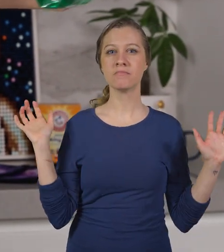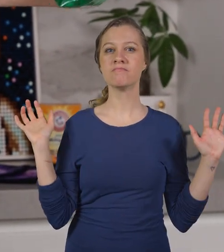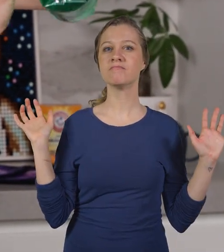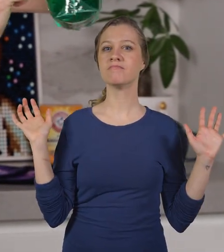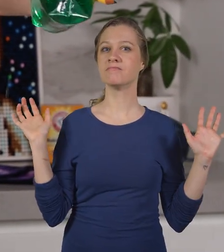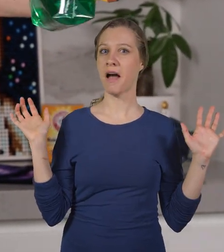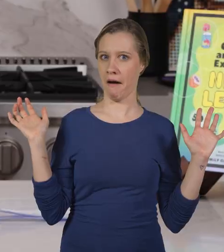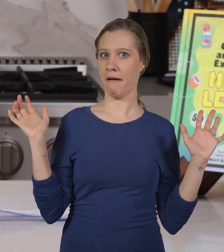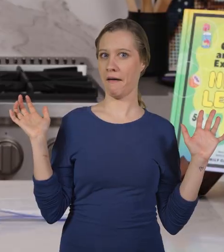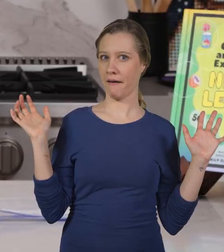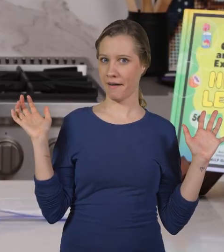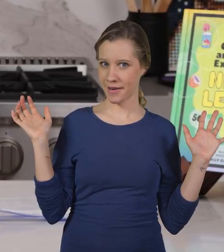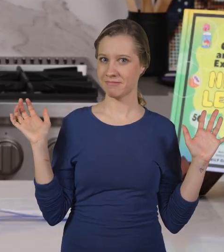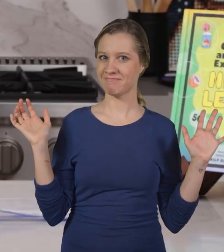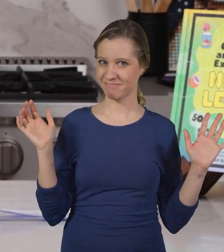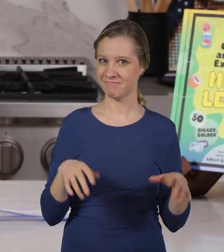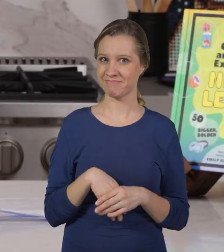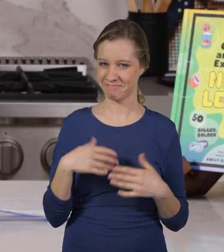1, 2, 3.